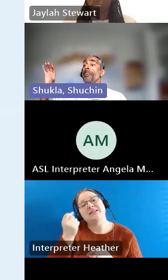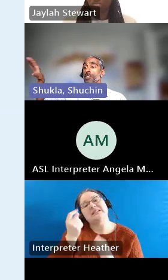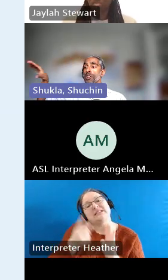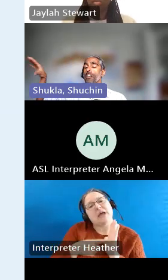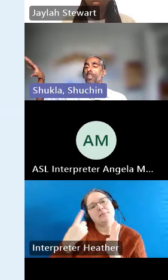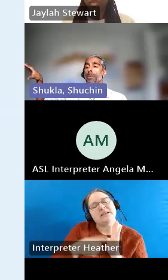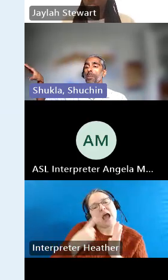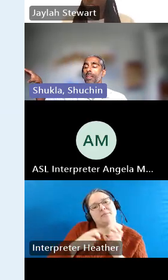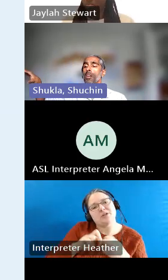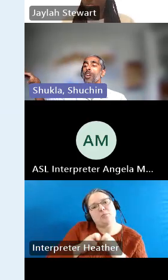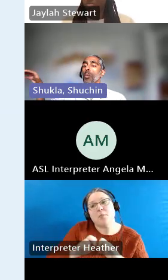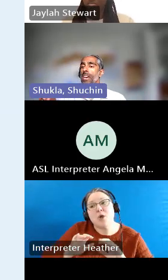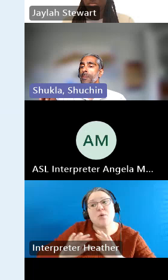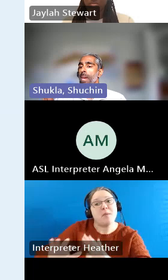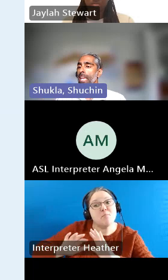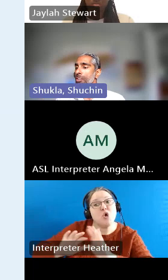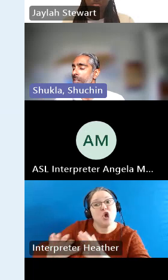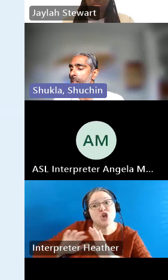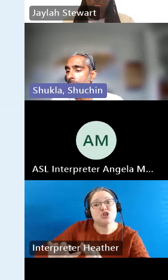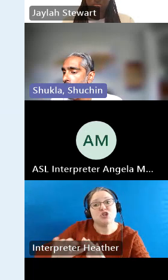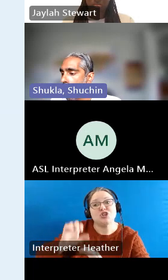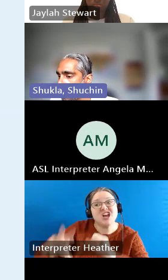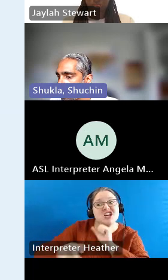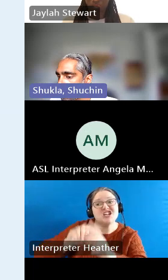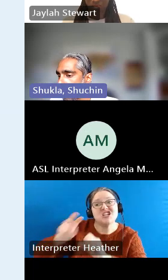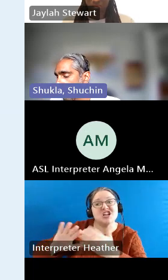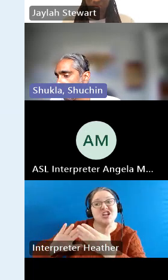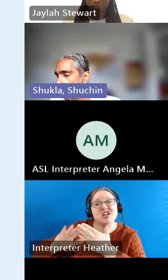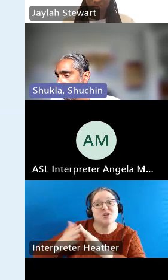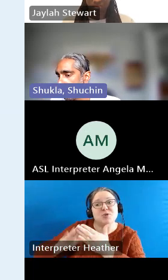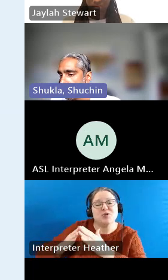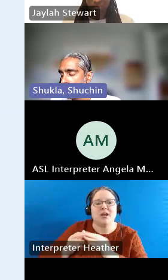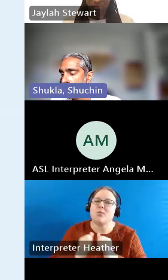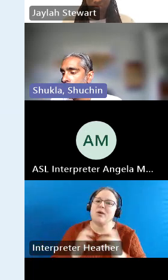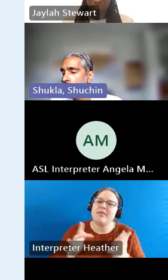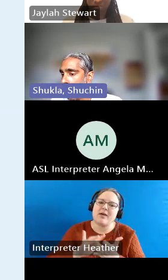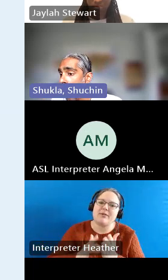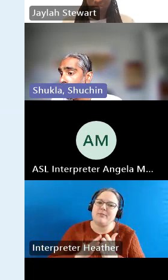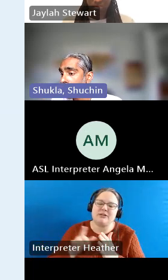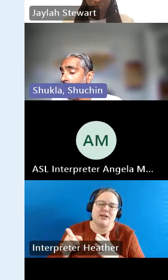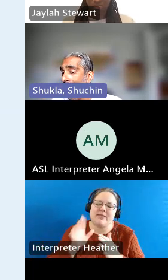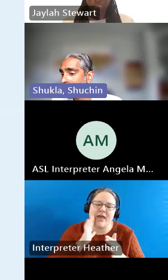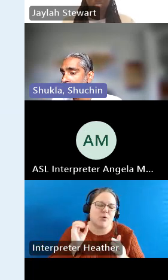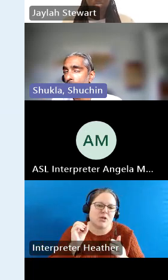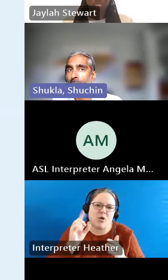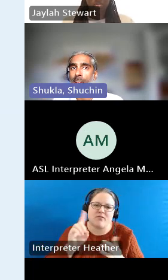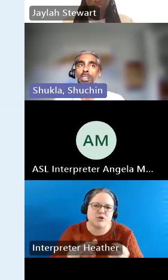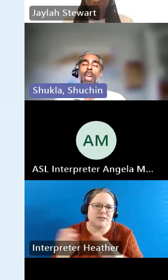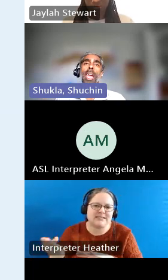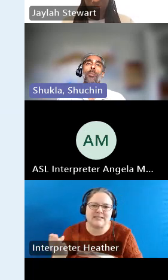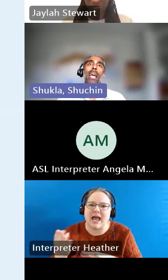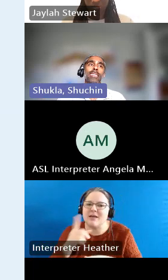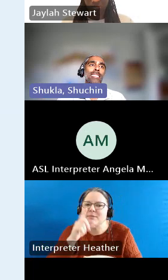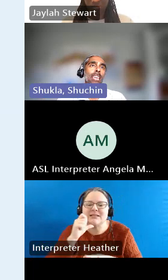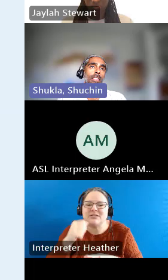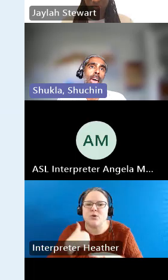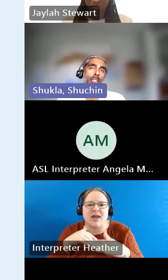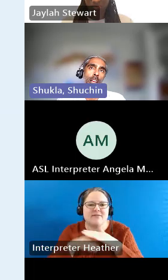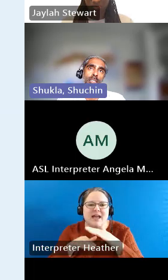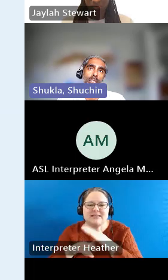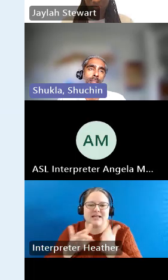often push on the community without the medication. And those are people who overdose and die without access to medication. And